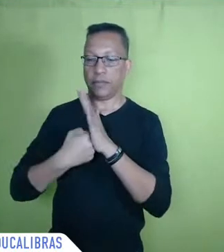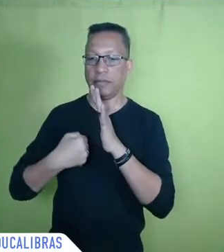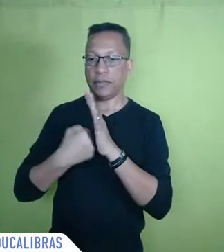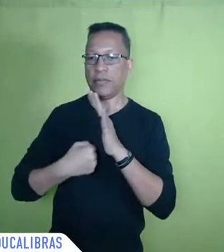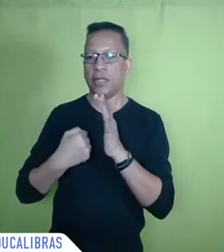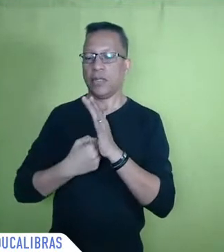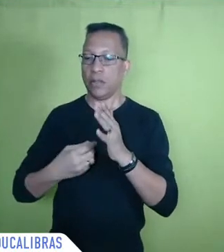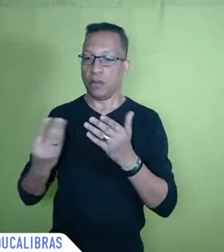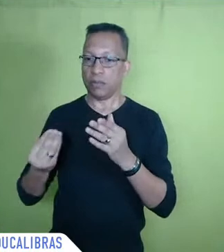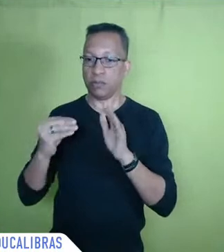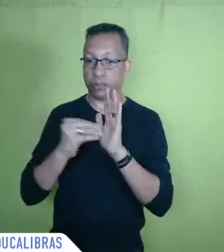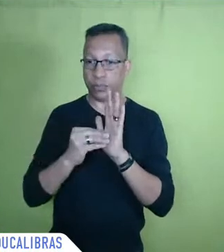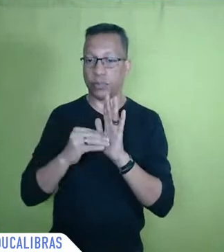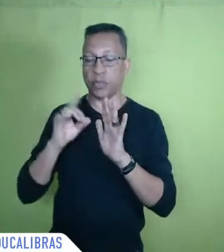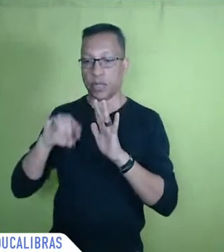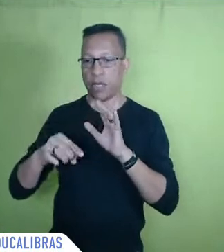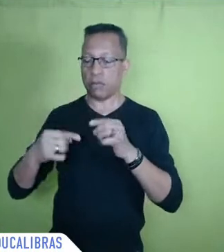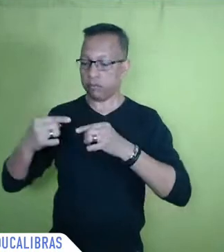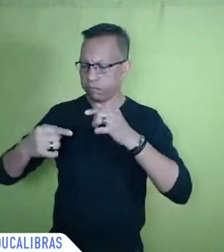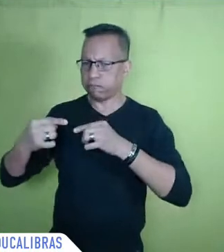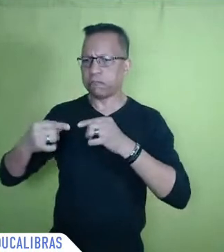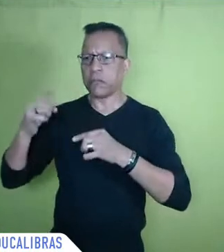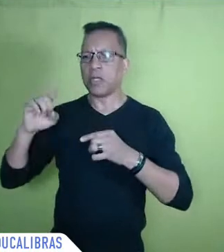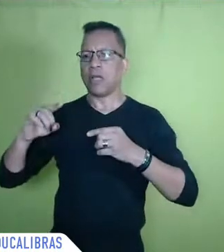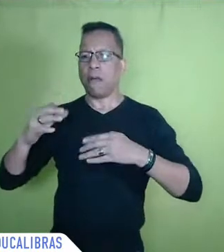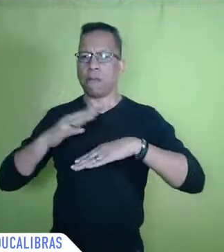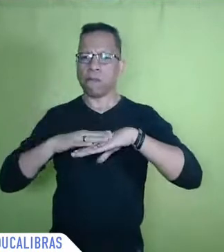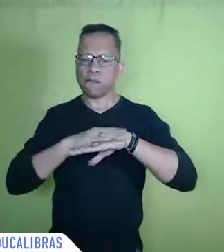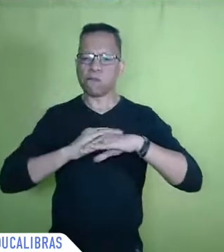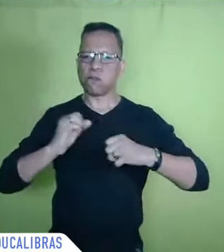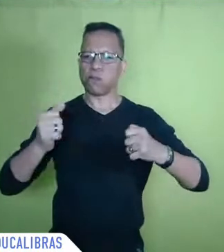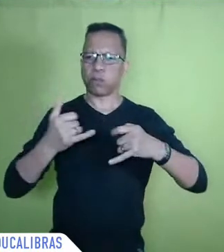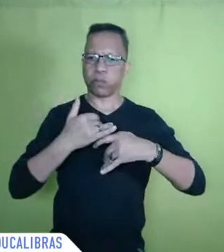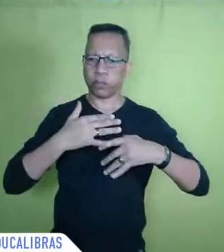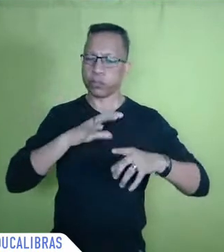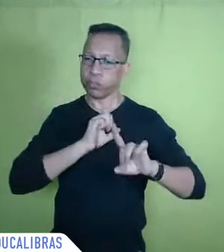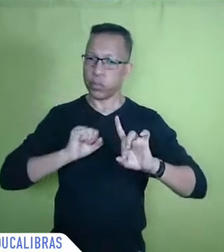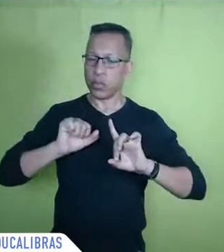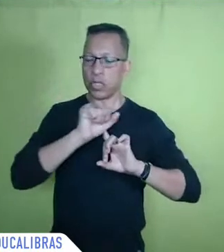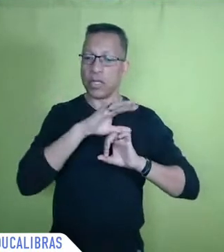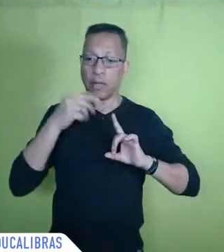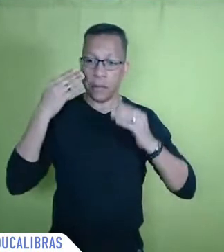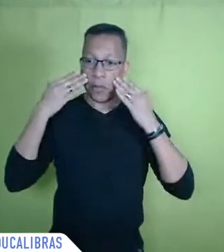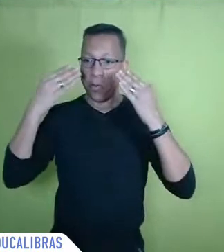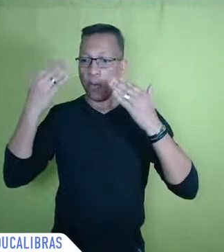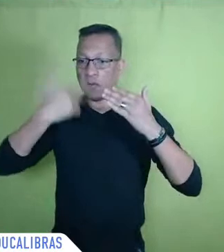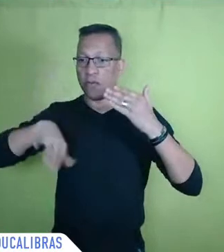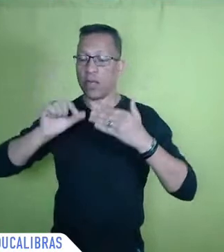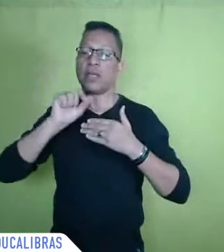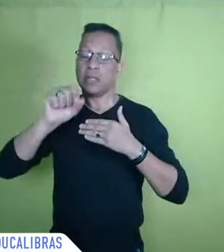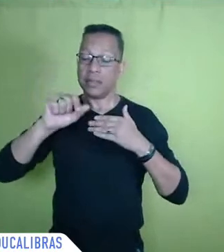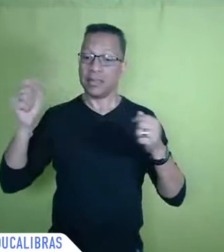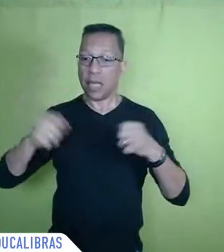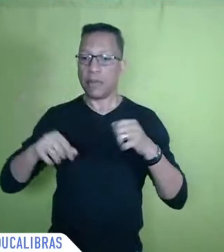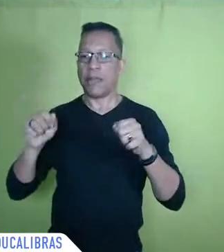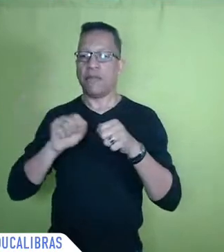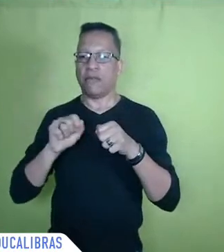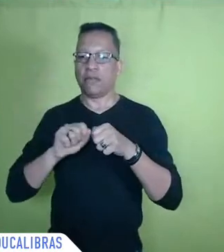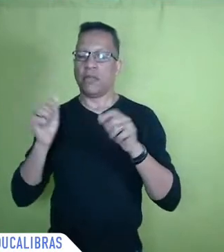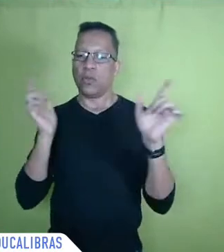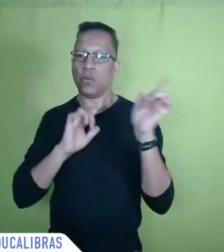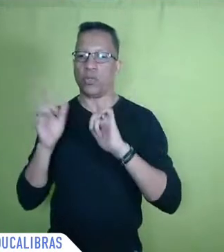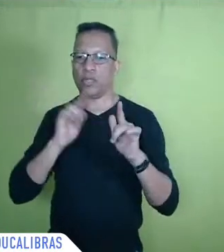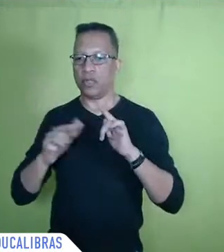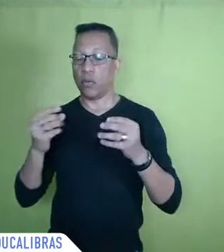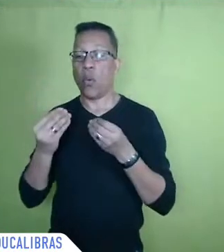intention. We need to debate this explicitly, debate with society, and show that this